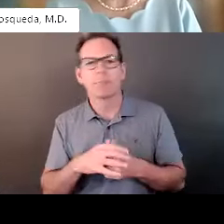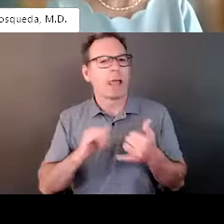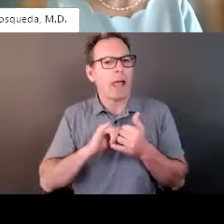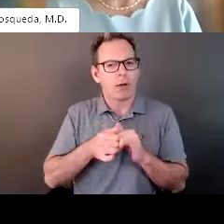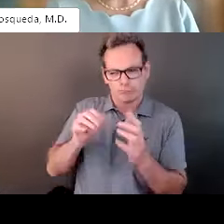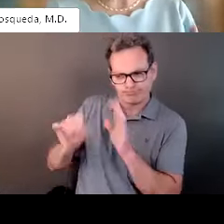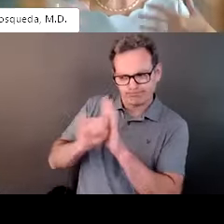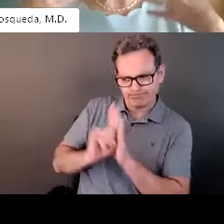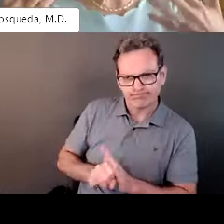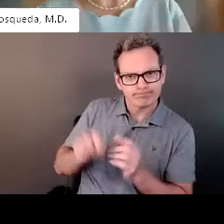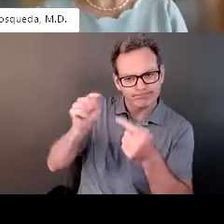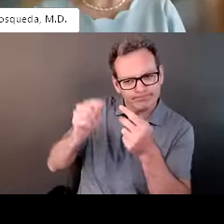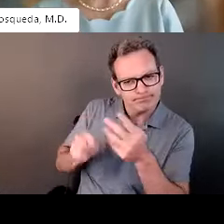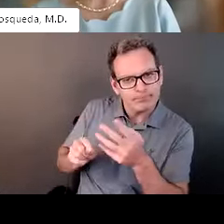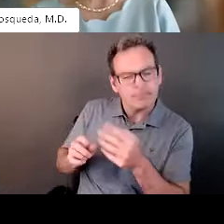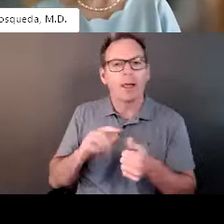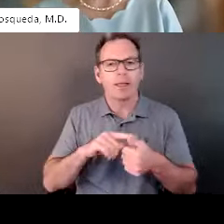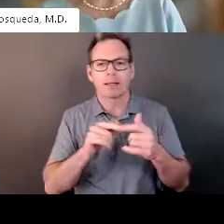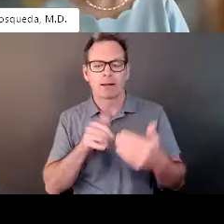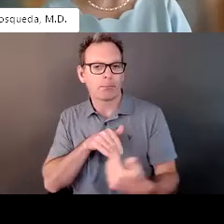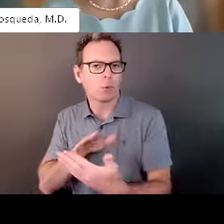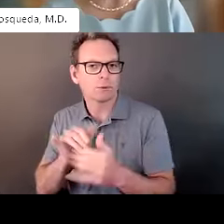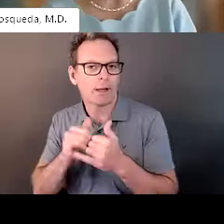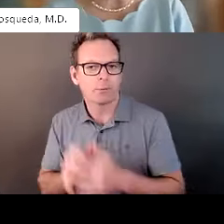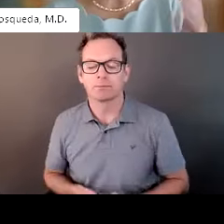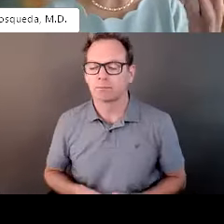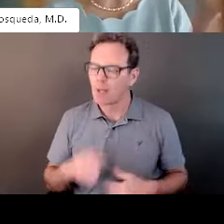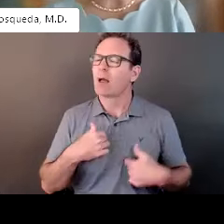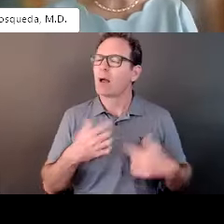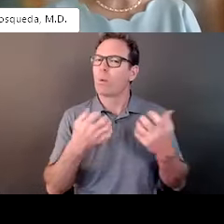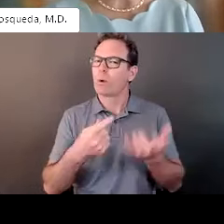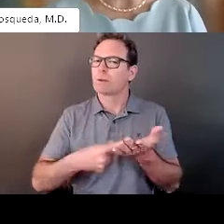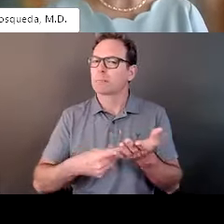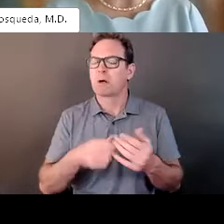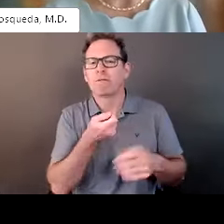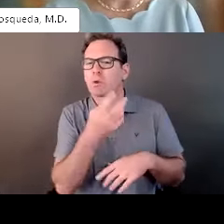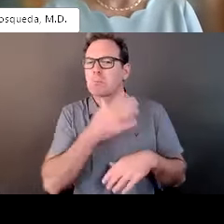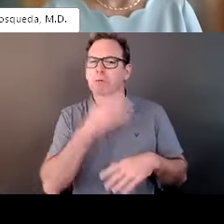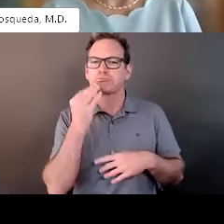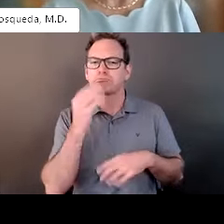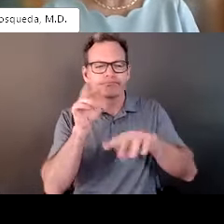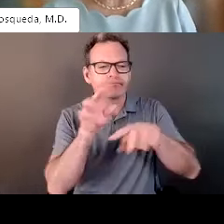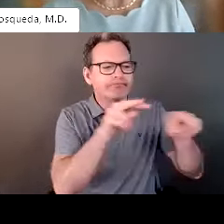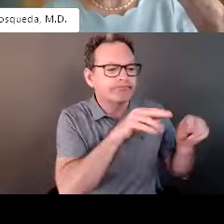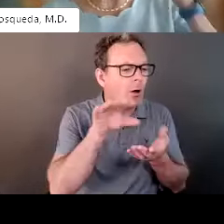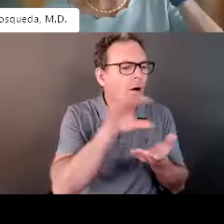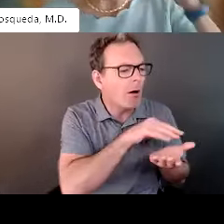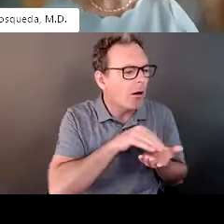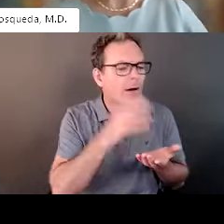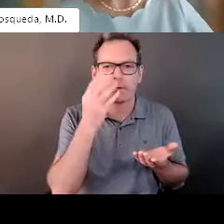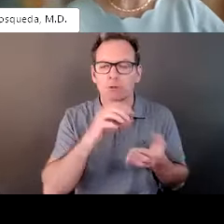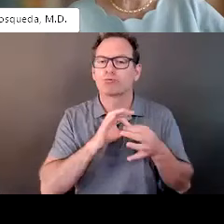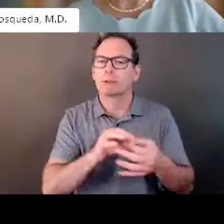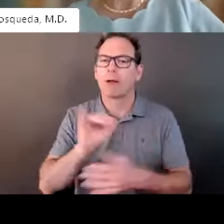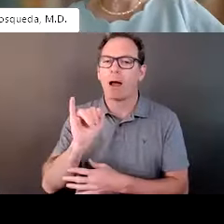talking about a few themes that I've seen related to IPV and intimate partner violence and aging, and then talk